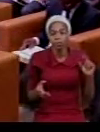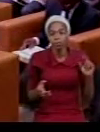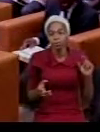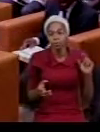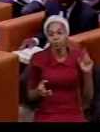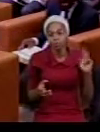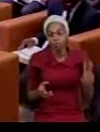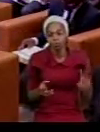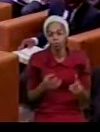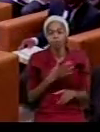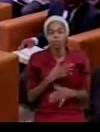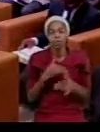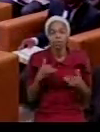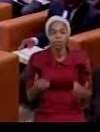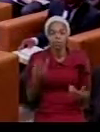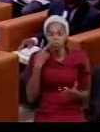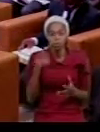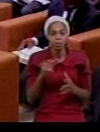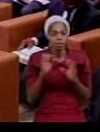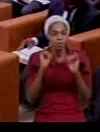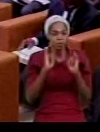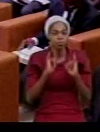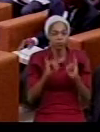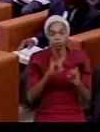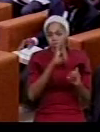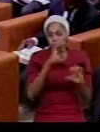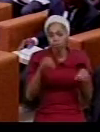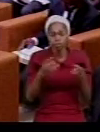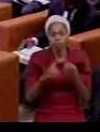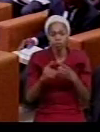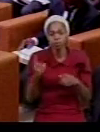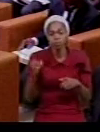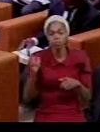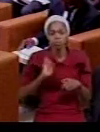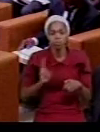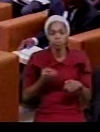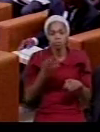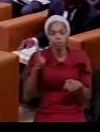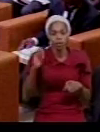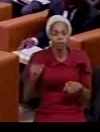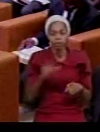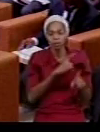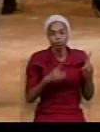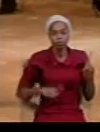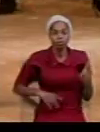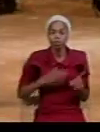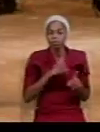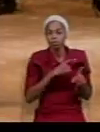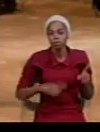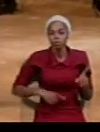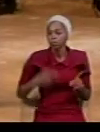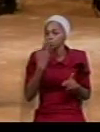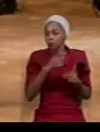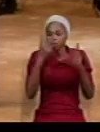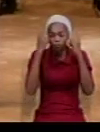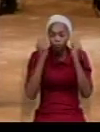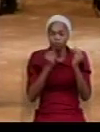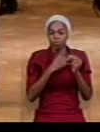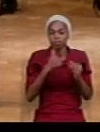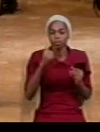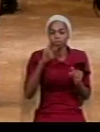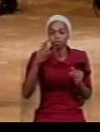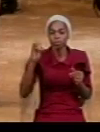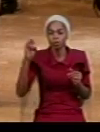It says, and the Lord spake unto Moses and to Aaron, saying unto them, speak unto the children of